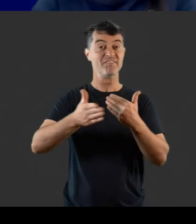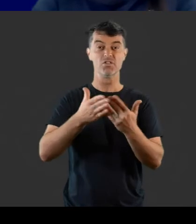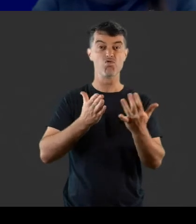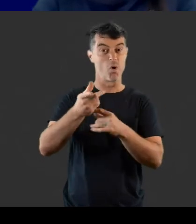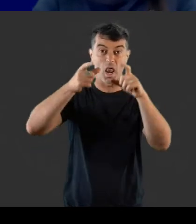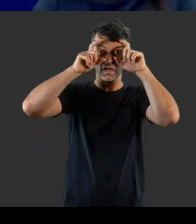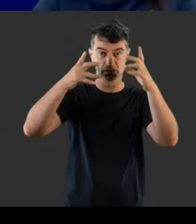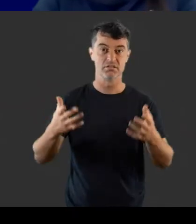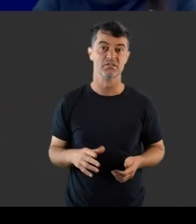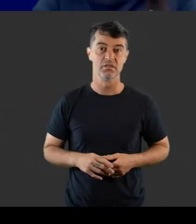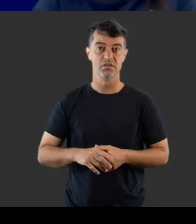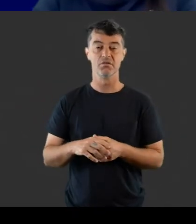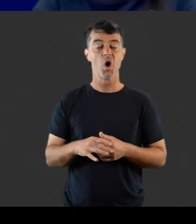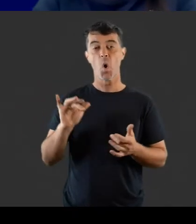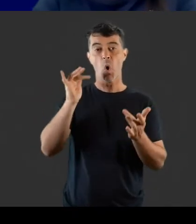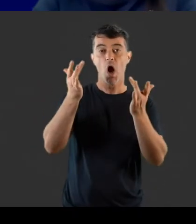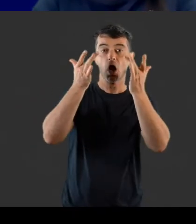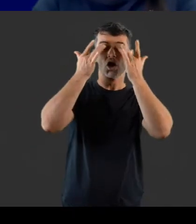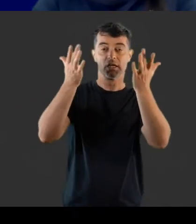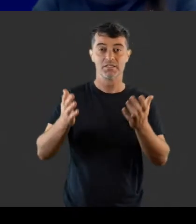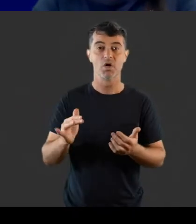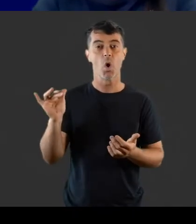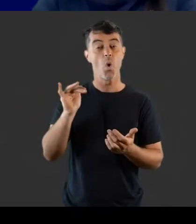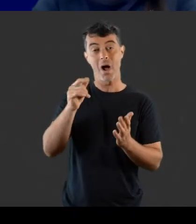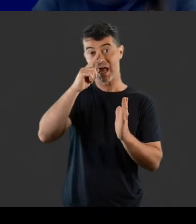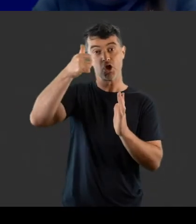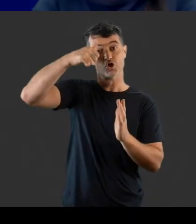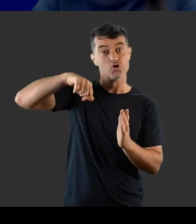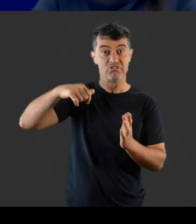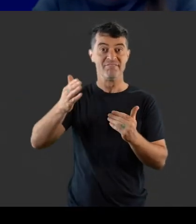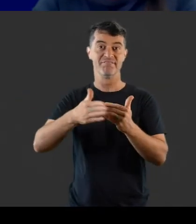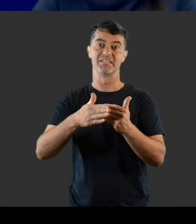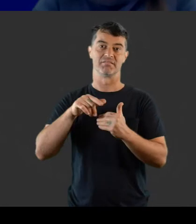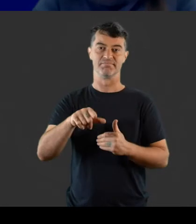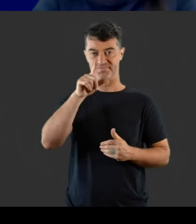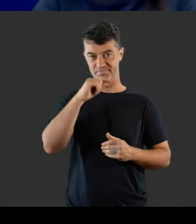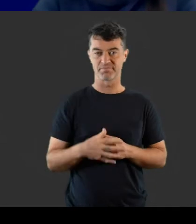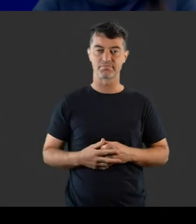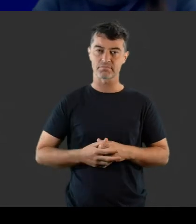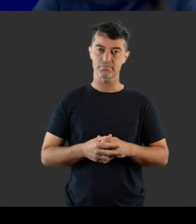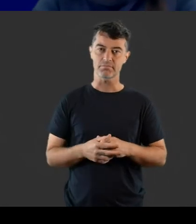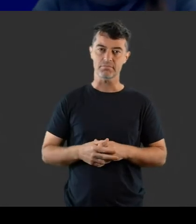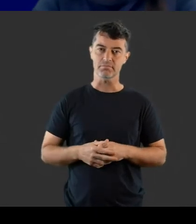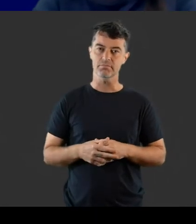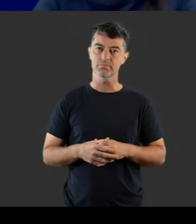errors can be corrected with glasses, contact lenses, or surgery.